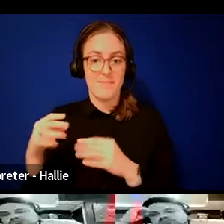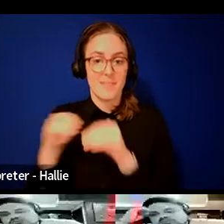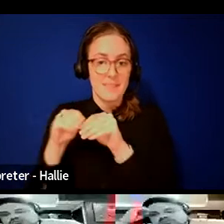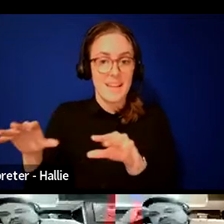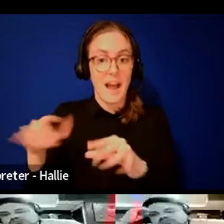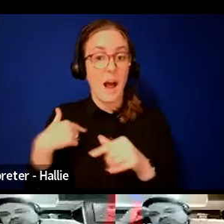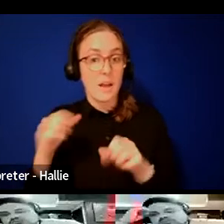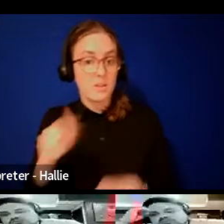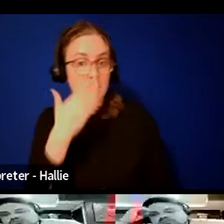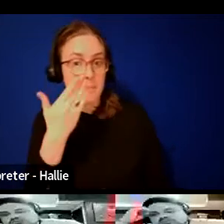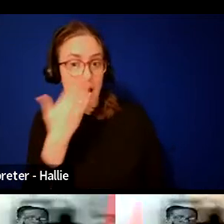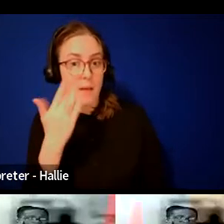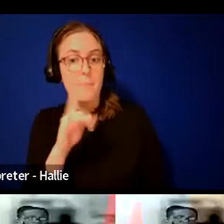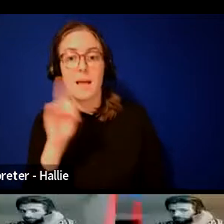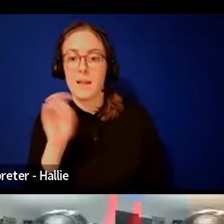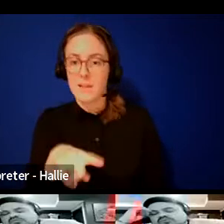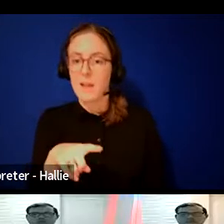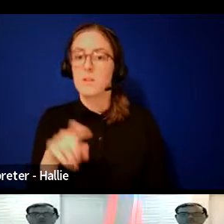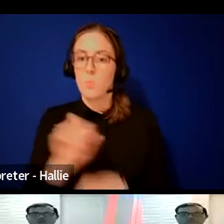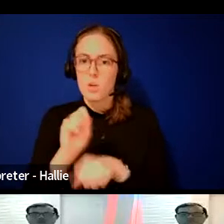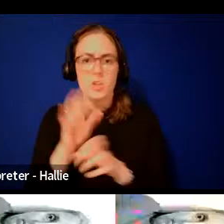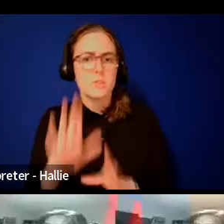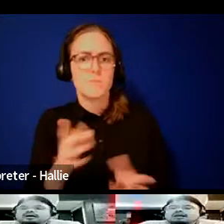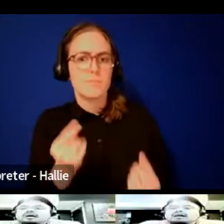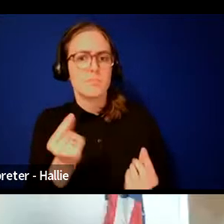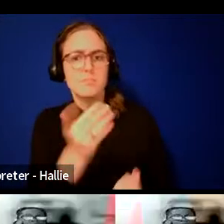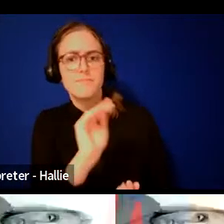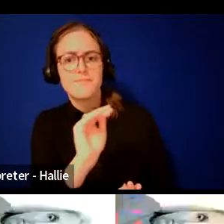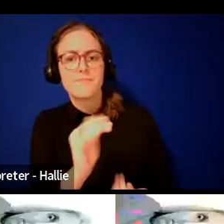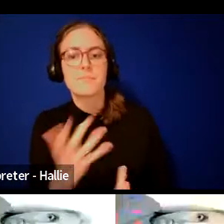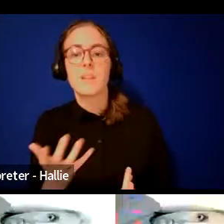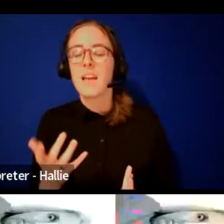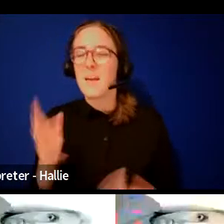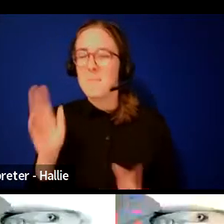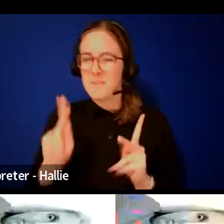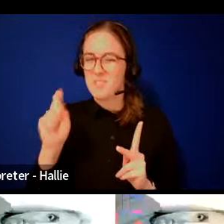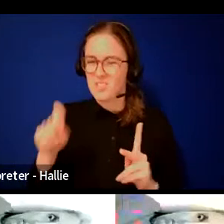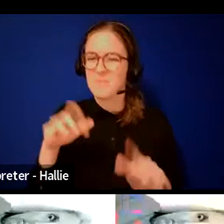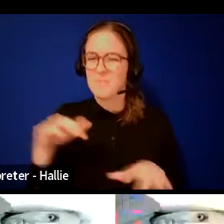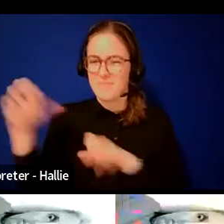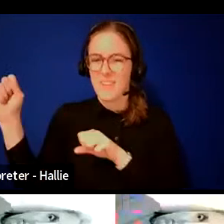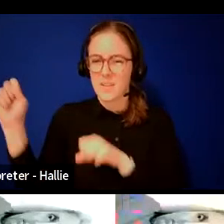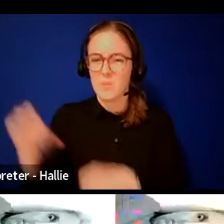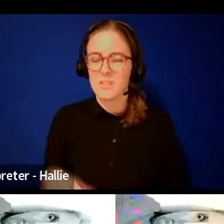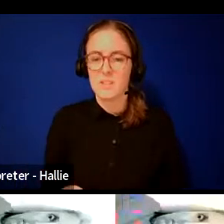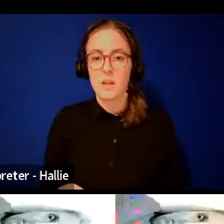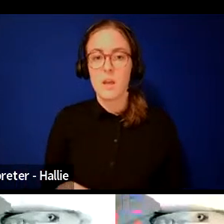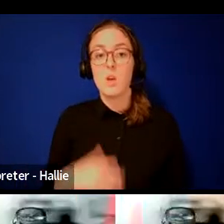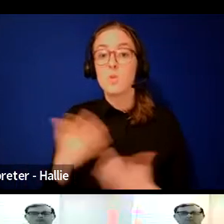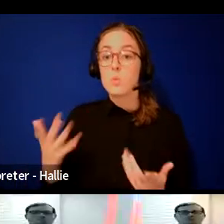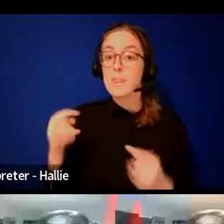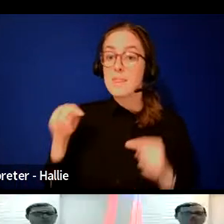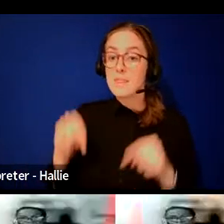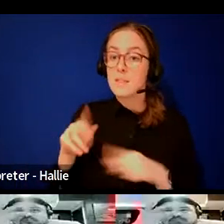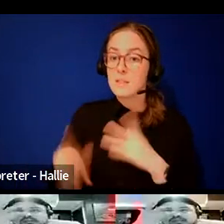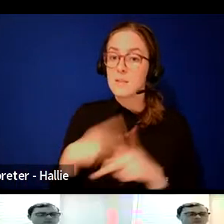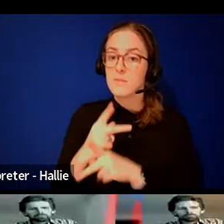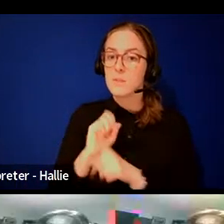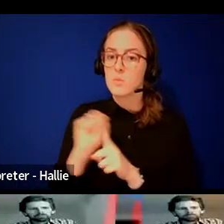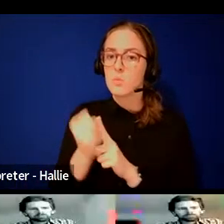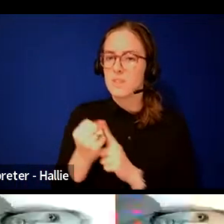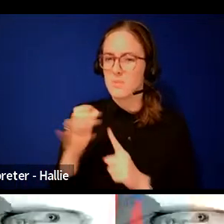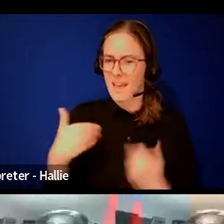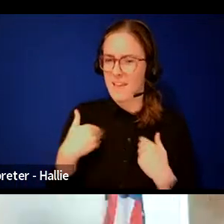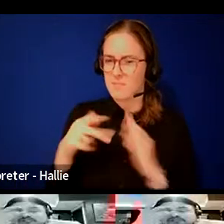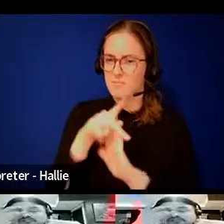it. People should have been evacuated. Um, Ms. Jefferson, when it comes to these kind of situations, is there a protocol in place in terms